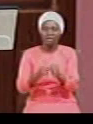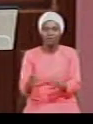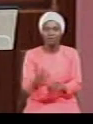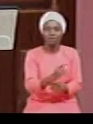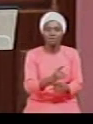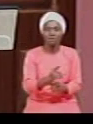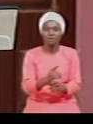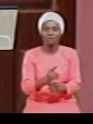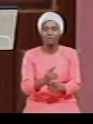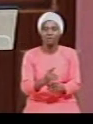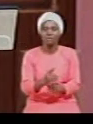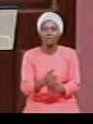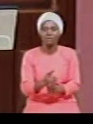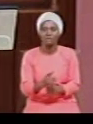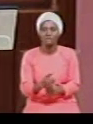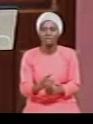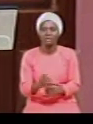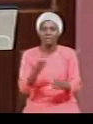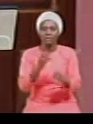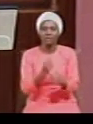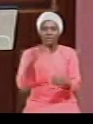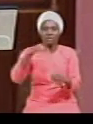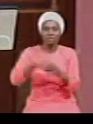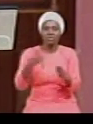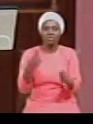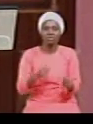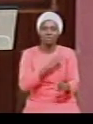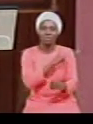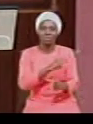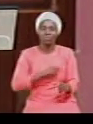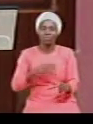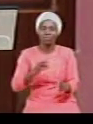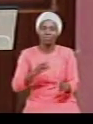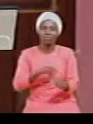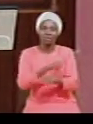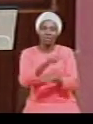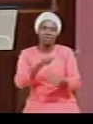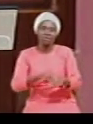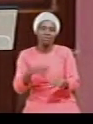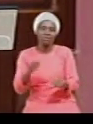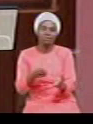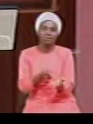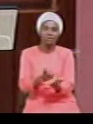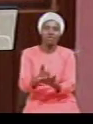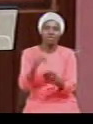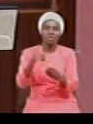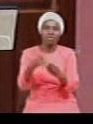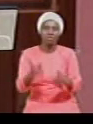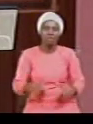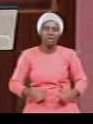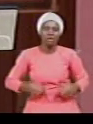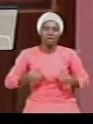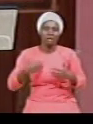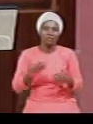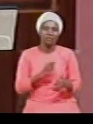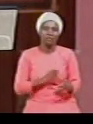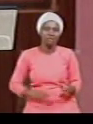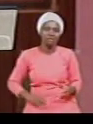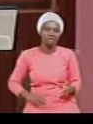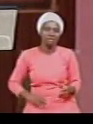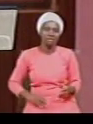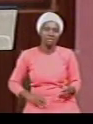in the quality of the nature of honesty in the life of Christ. Chapter